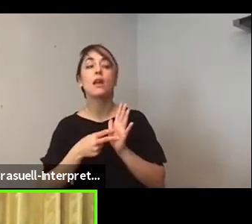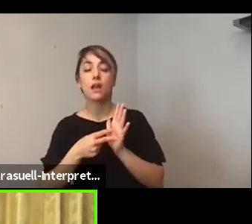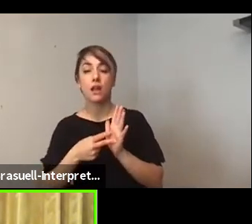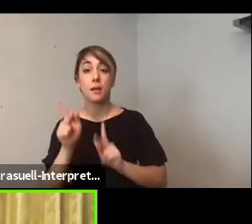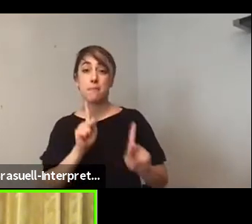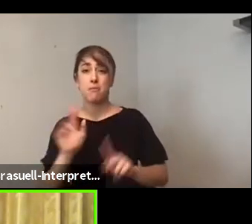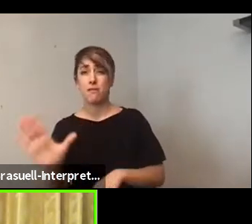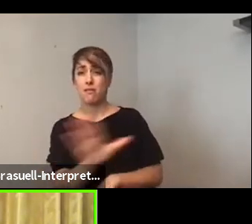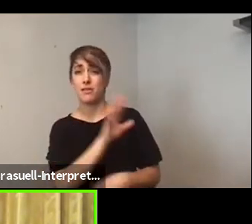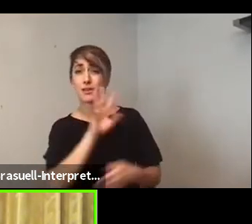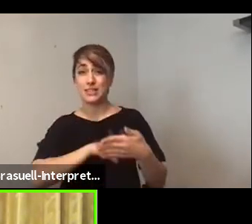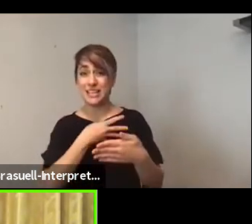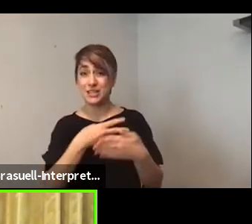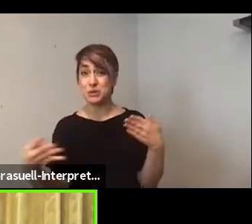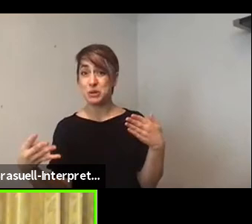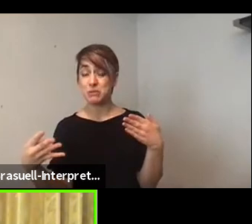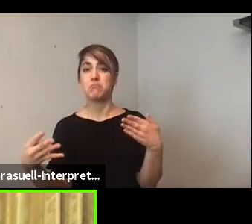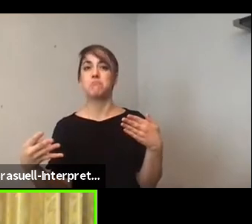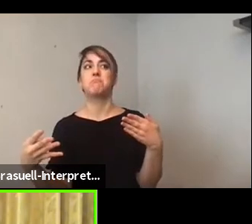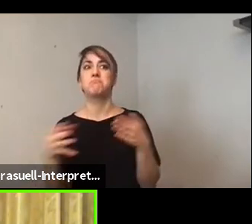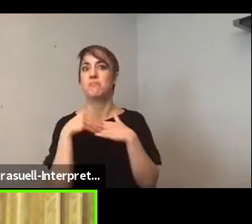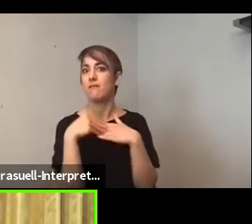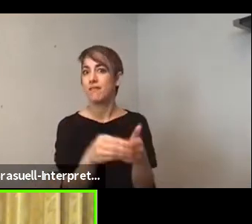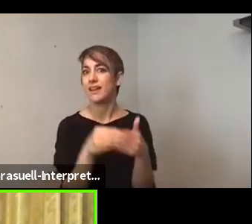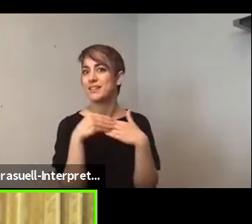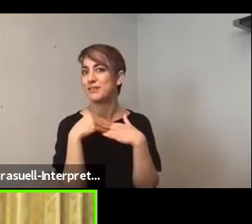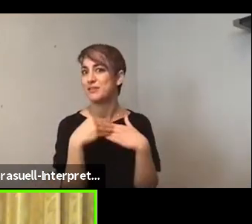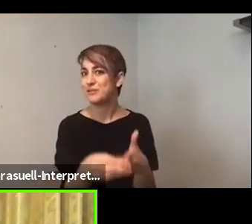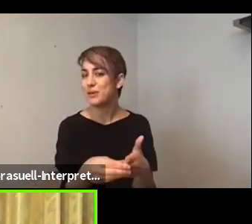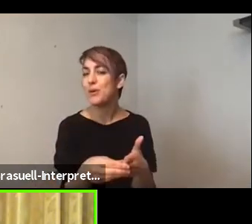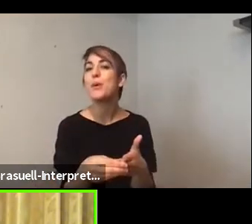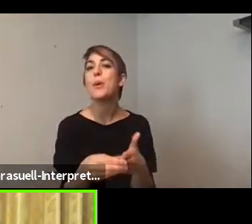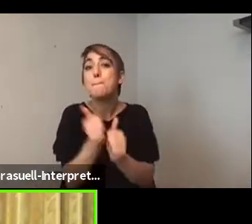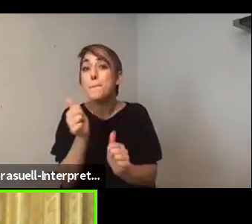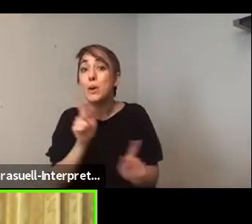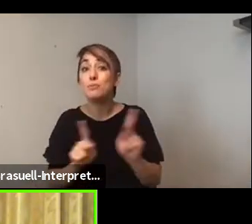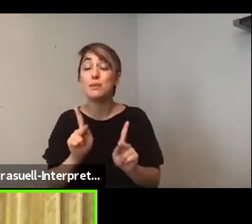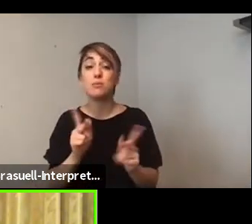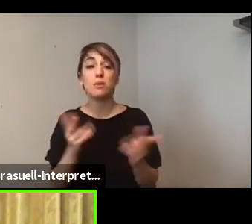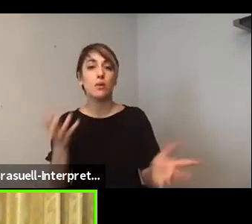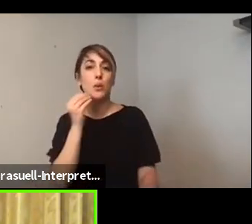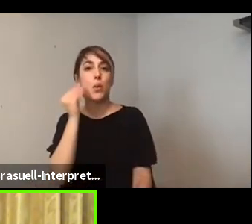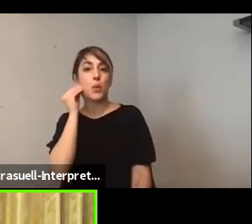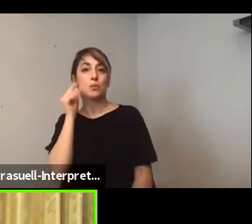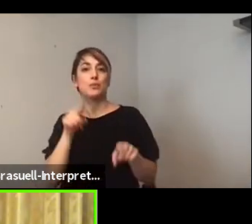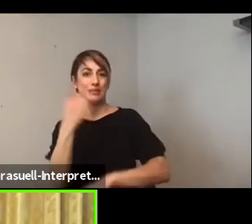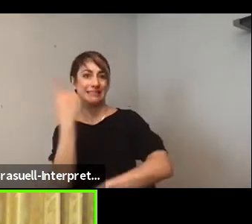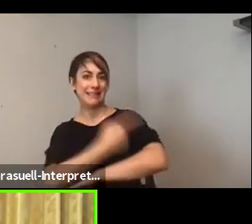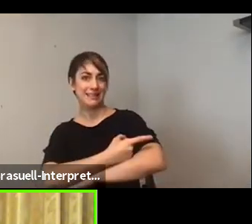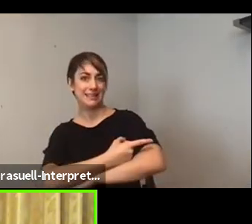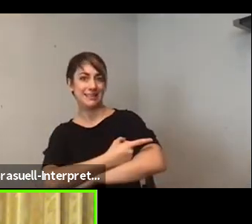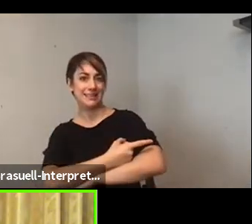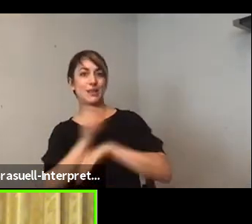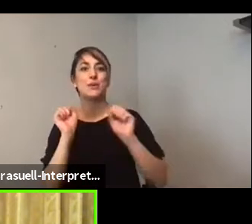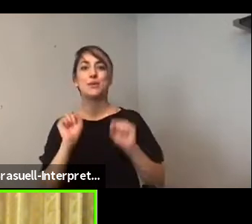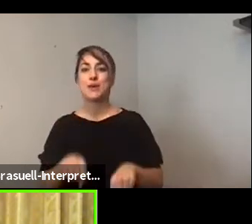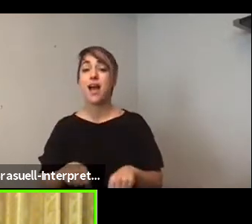daytime. So we can schedule our meeting in a really convenient way, and we can work